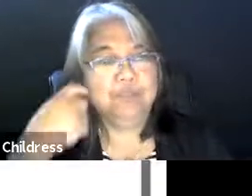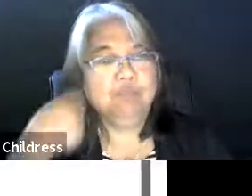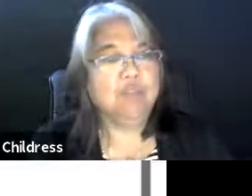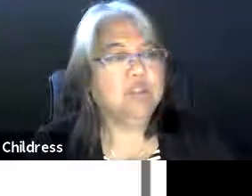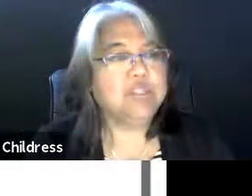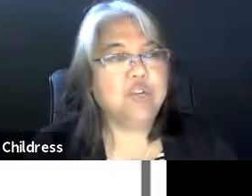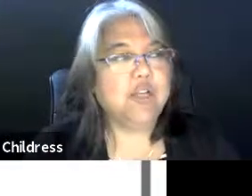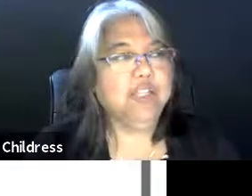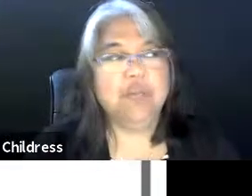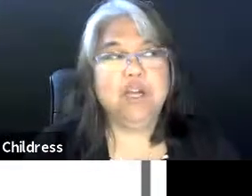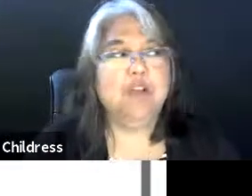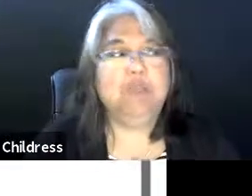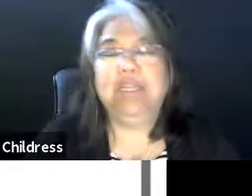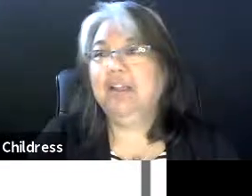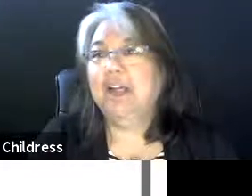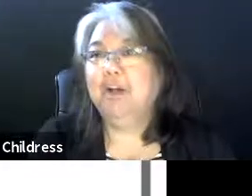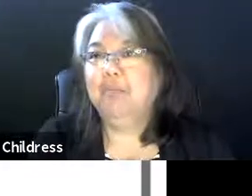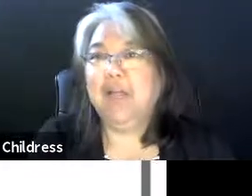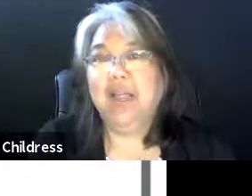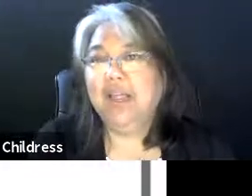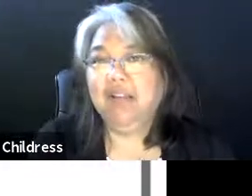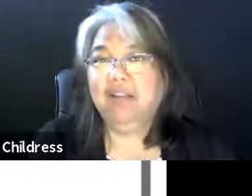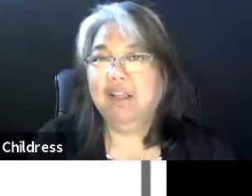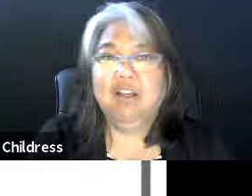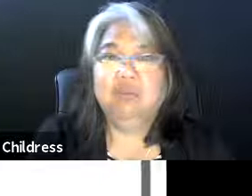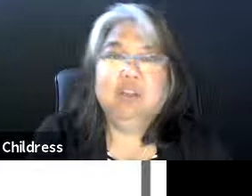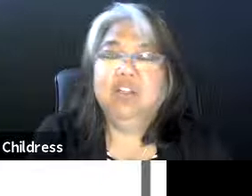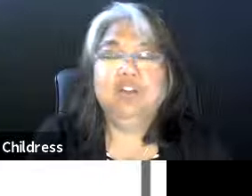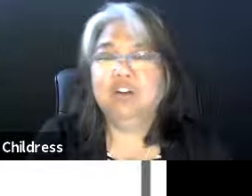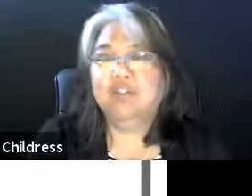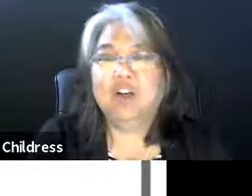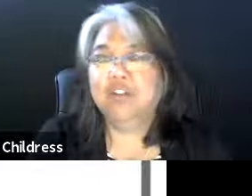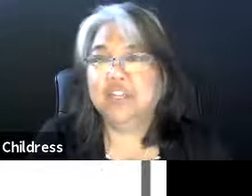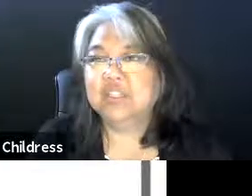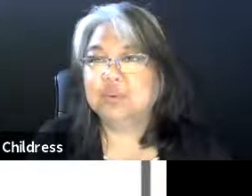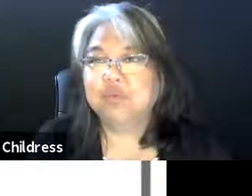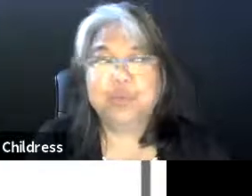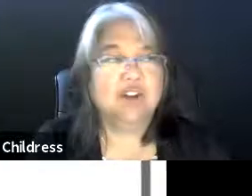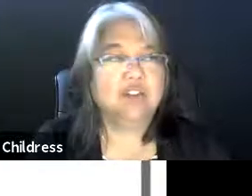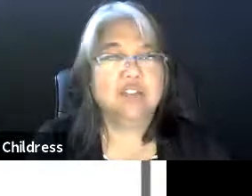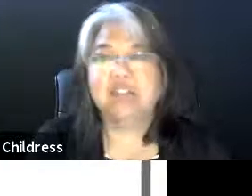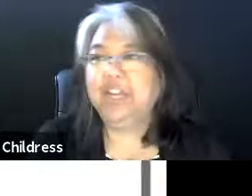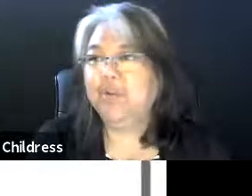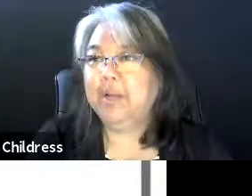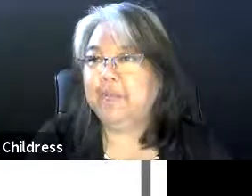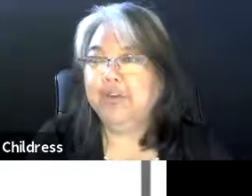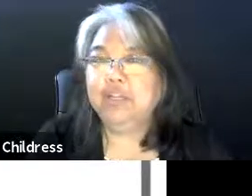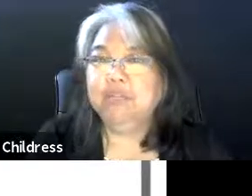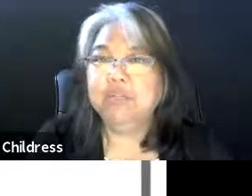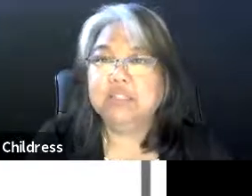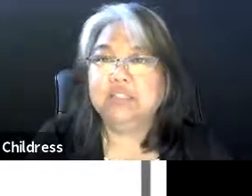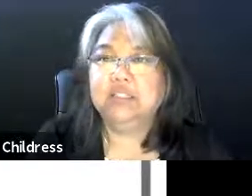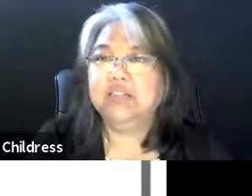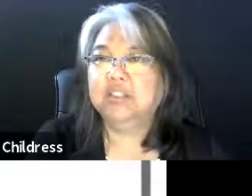world. So a little bit about me. I am a lover of all things performing arts. I grew up